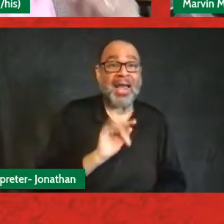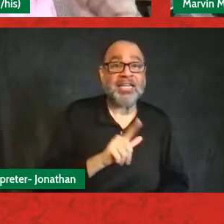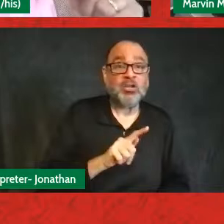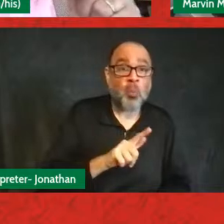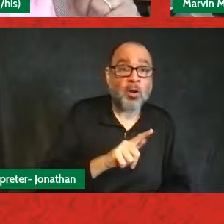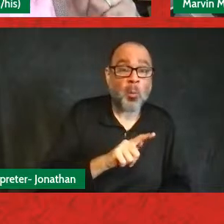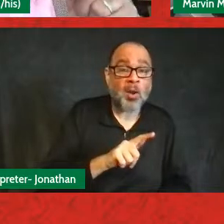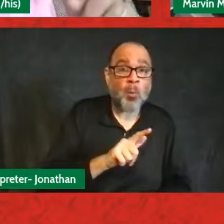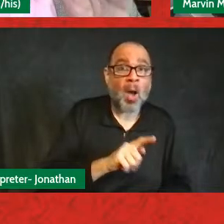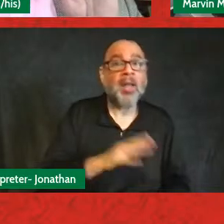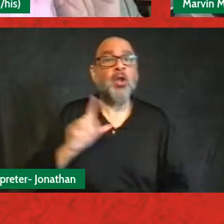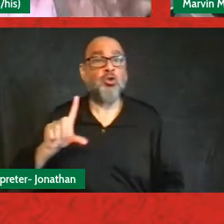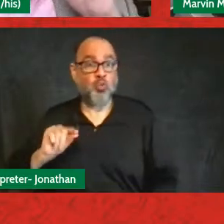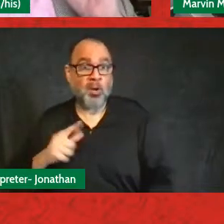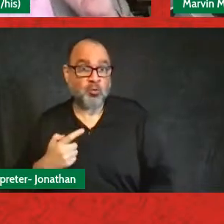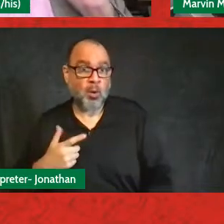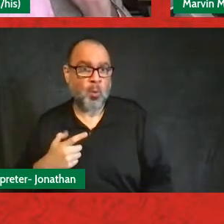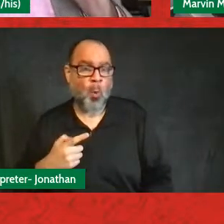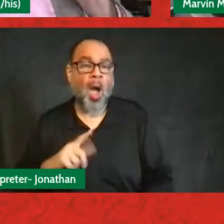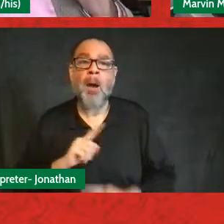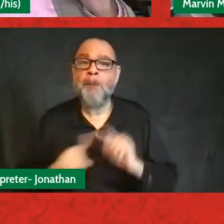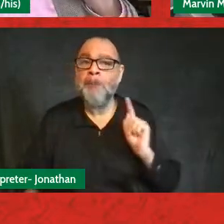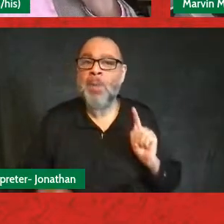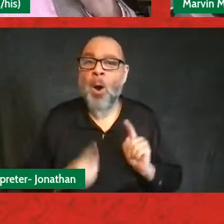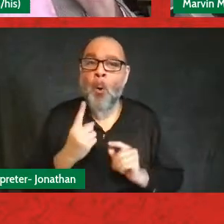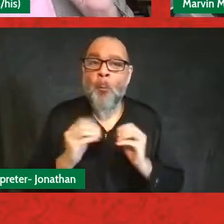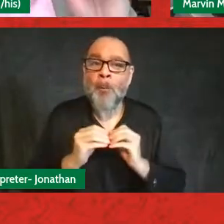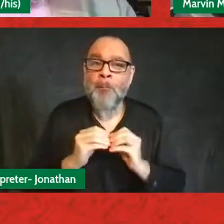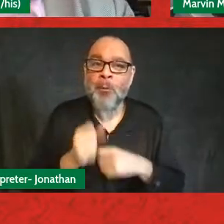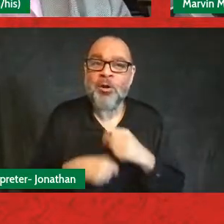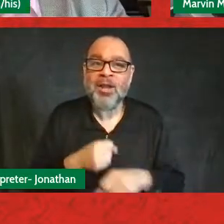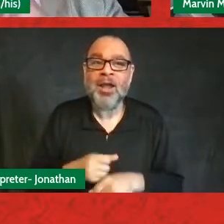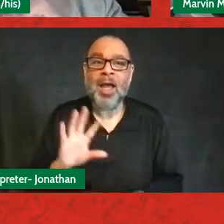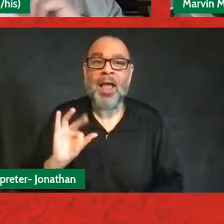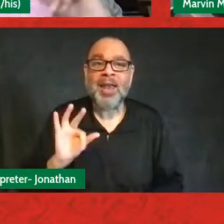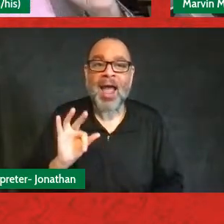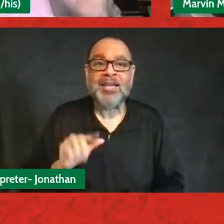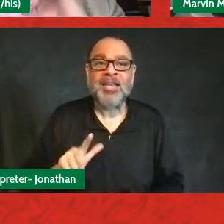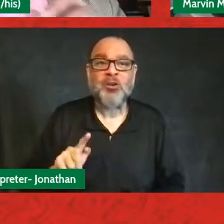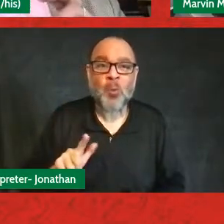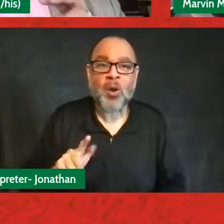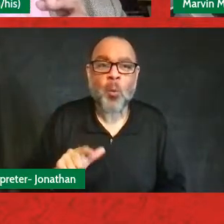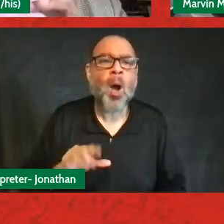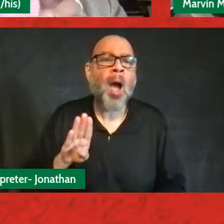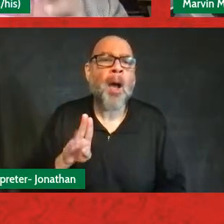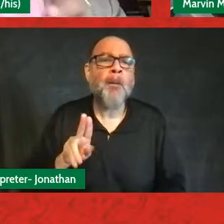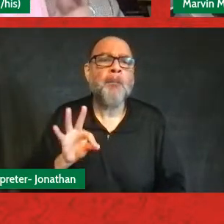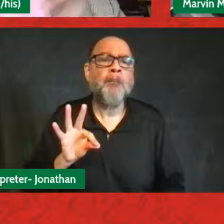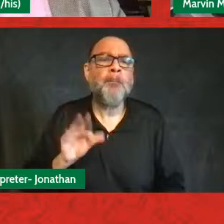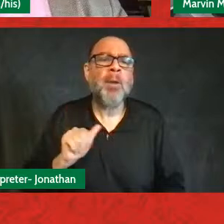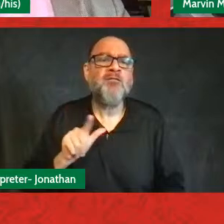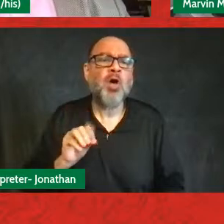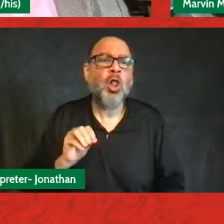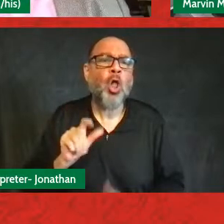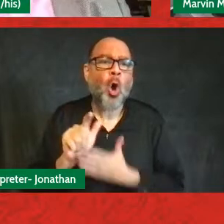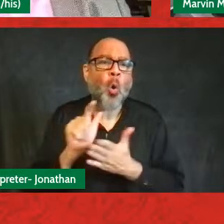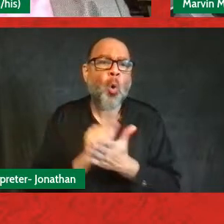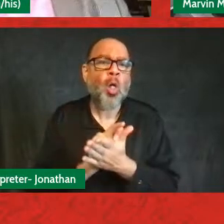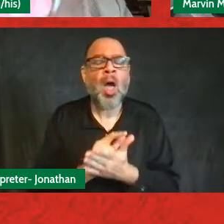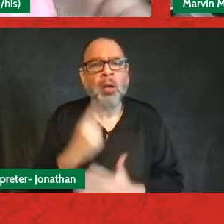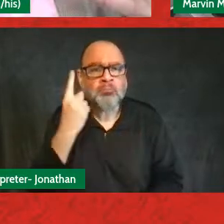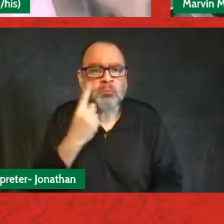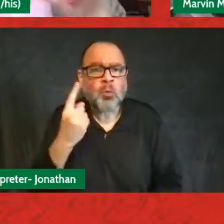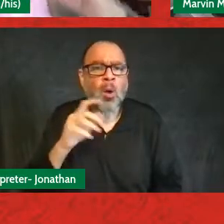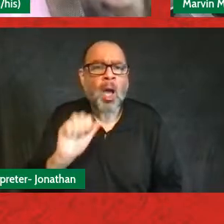though, 1921, Buffalo Law. Yeah. So Awoye, I need you to tell us a little bit about your experience as the assistant